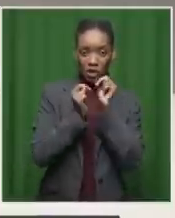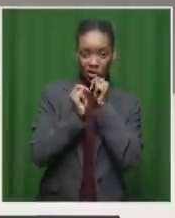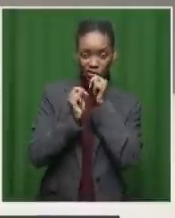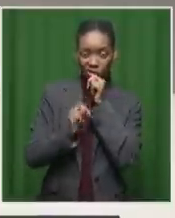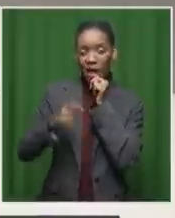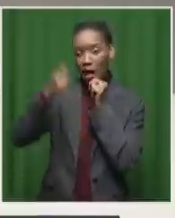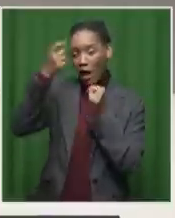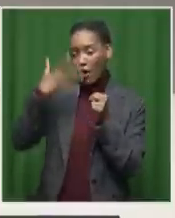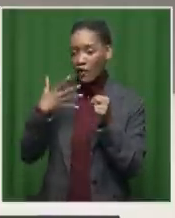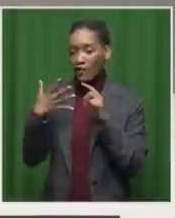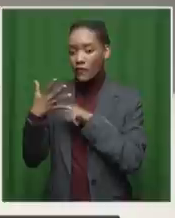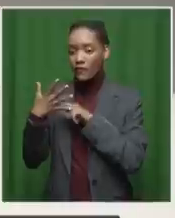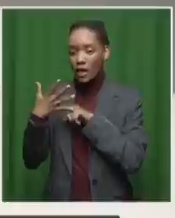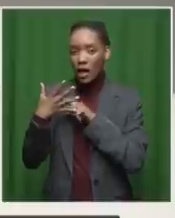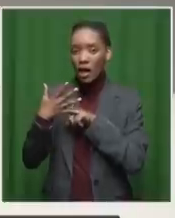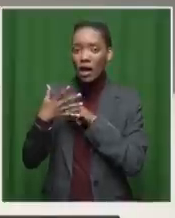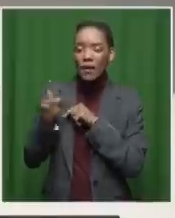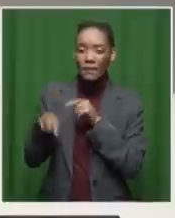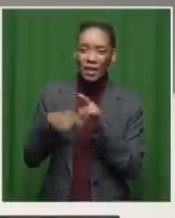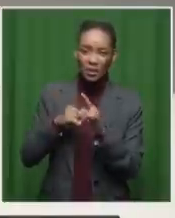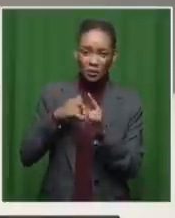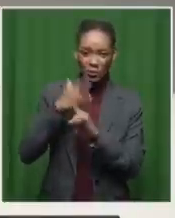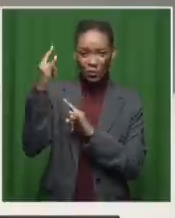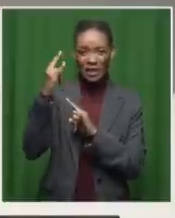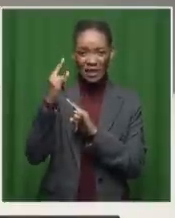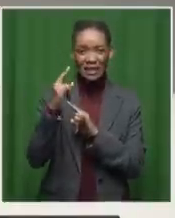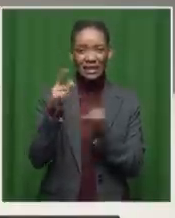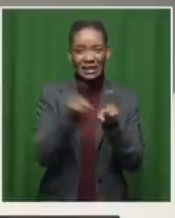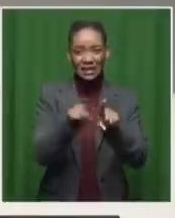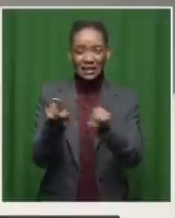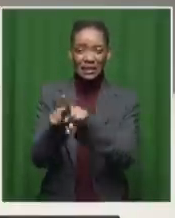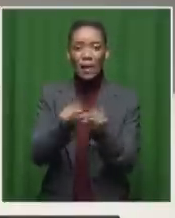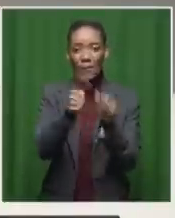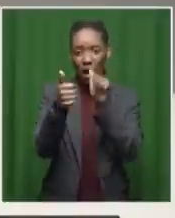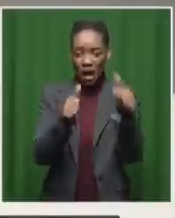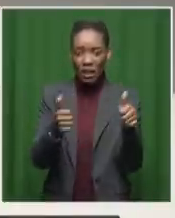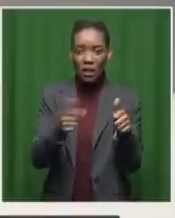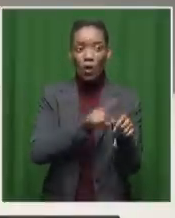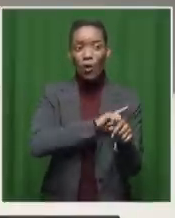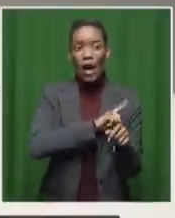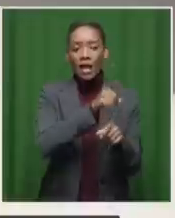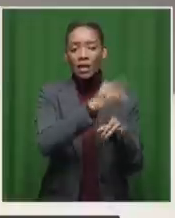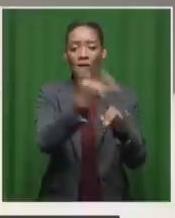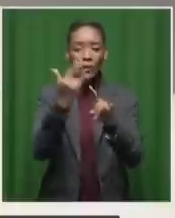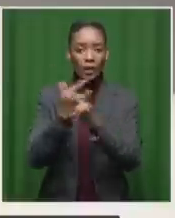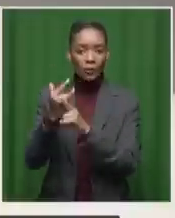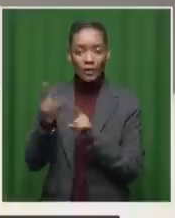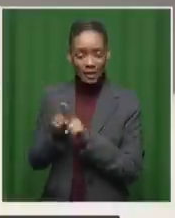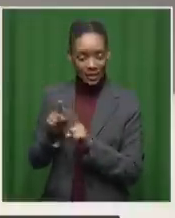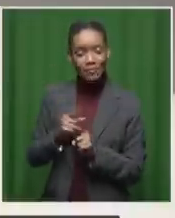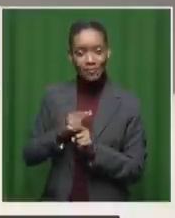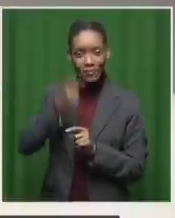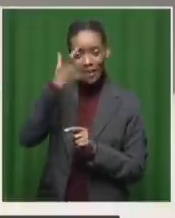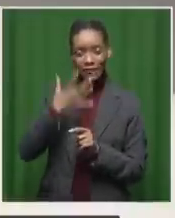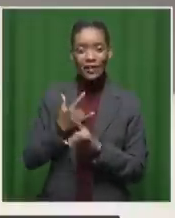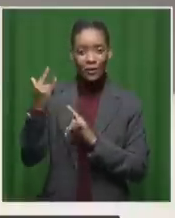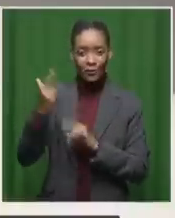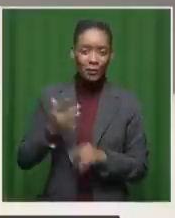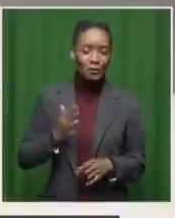be winning with others because it's a win-win. I think these lessons